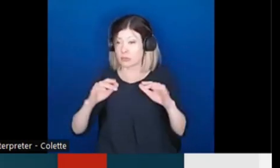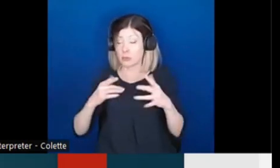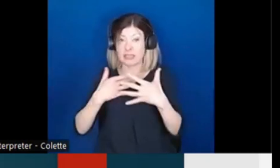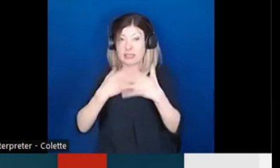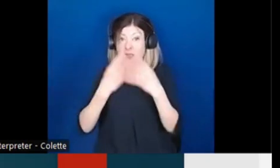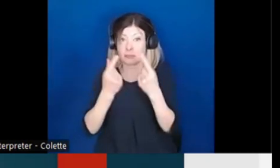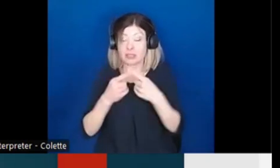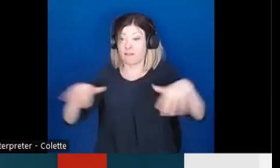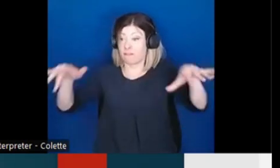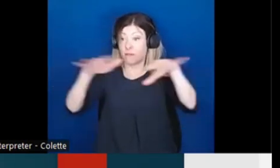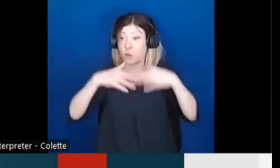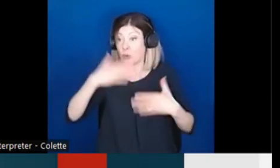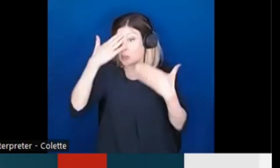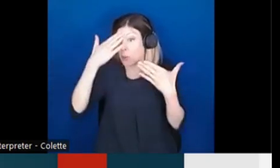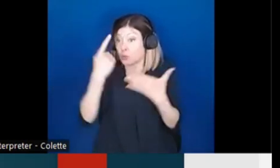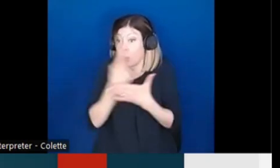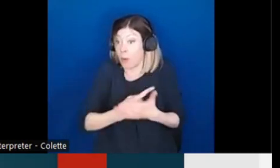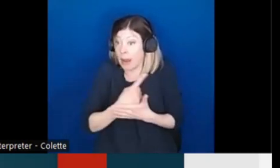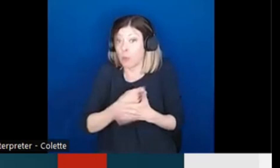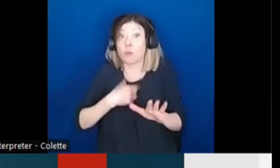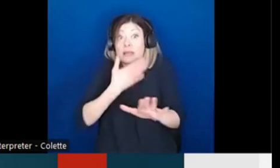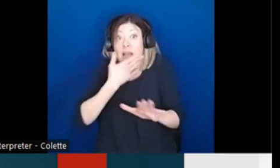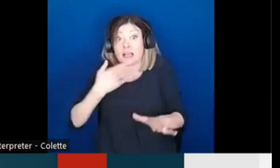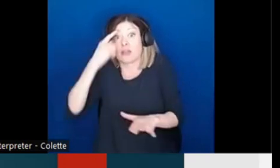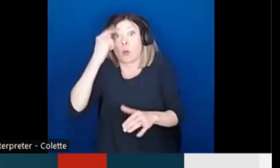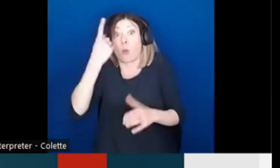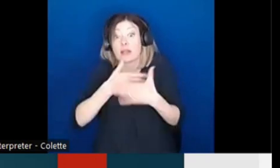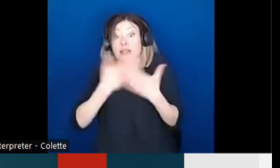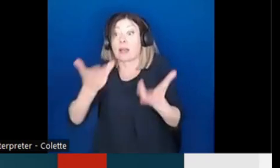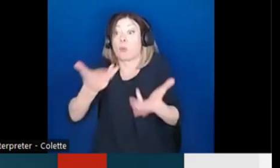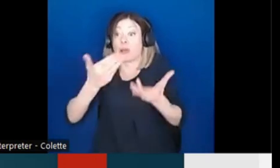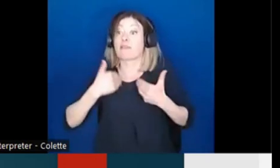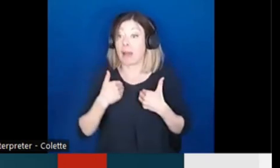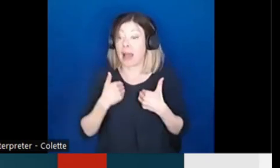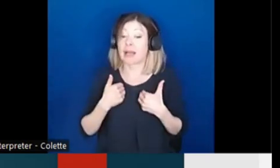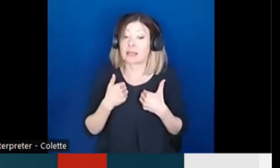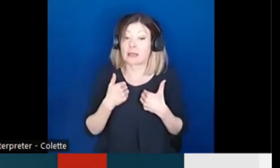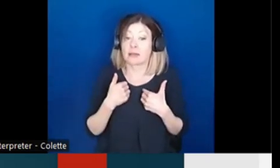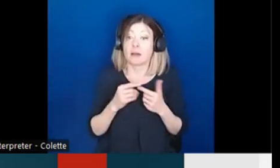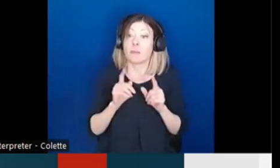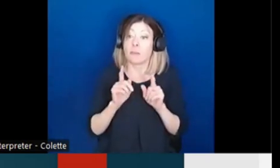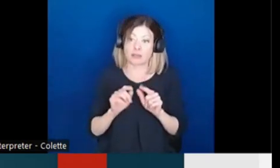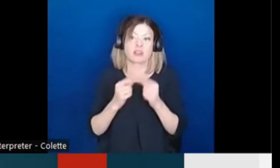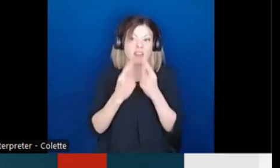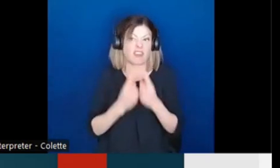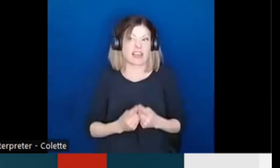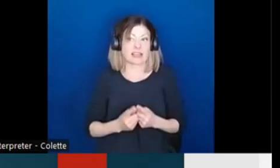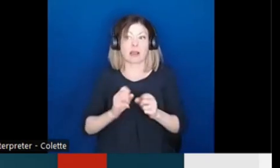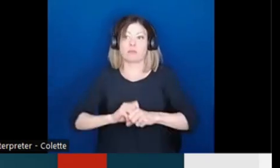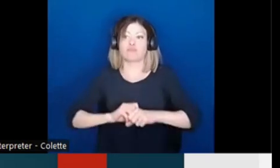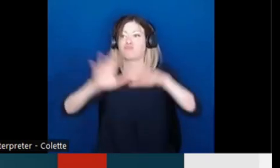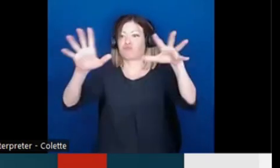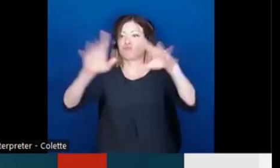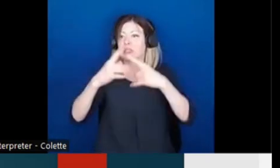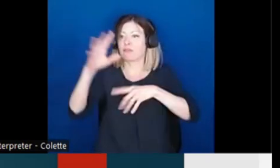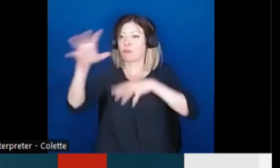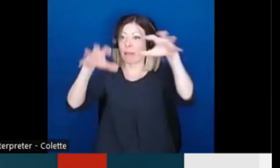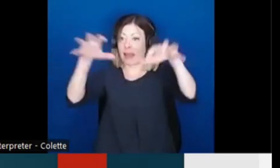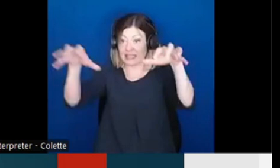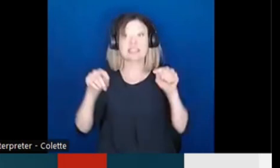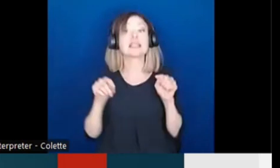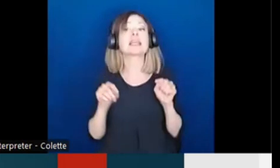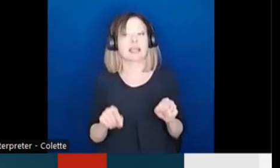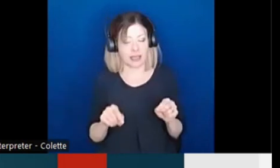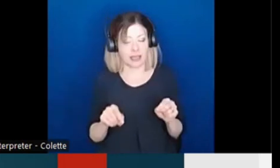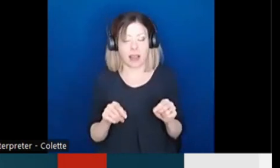exists. It'd be nice to think we'll all get them back one day, but they are, you know, quite scattered. We've got the biggest collection in the world,